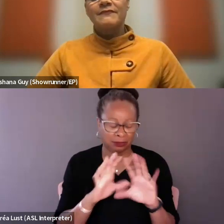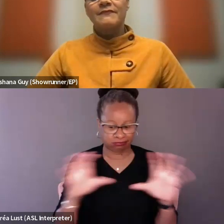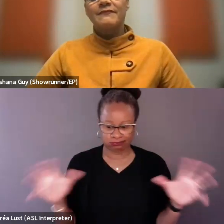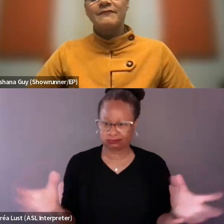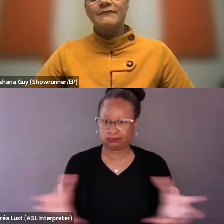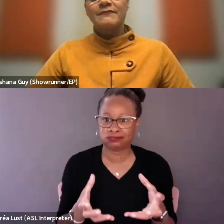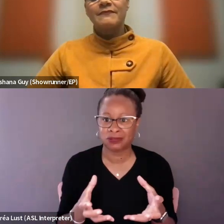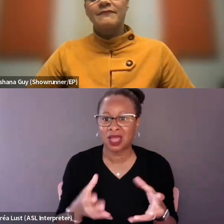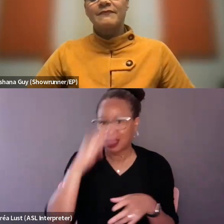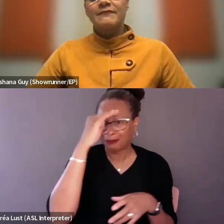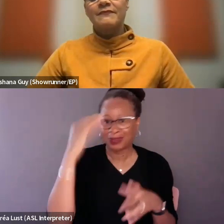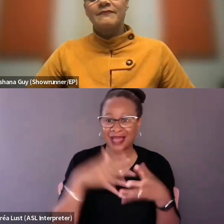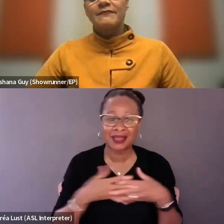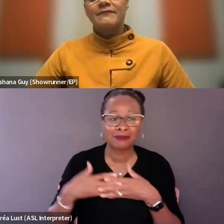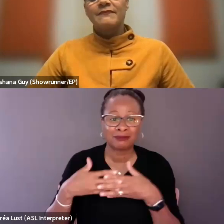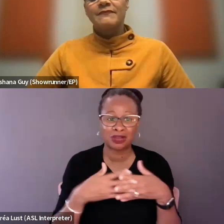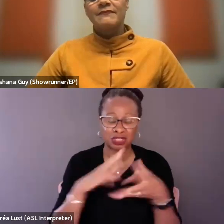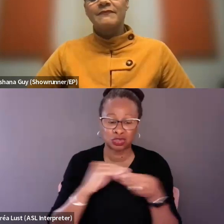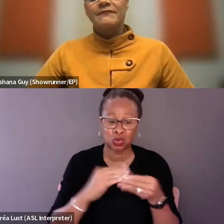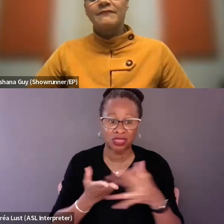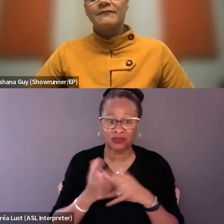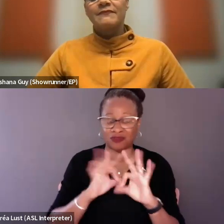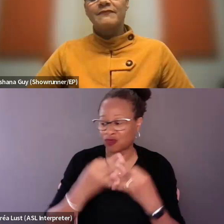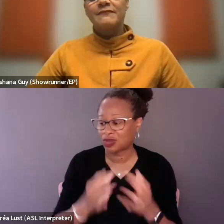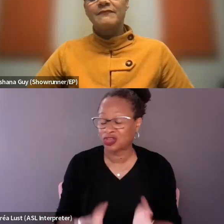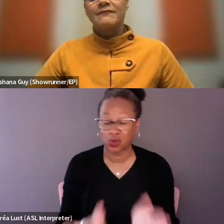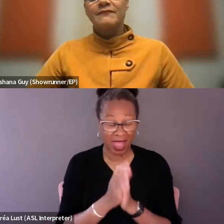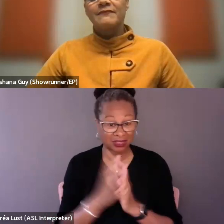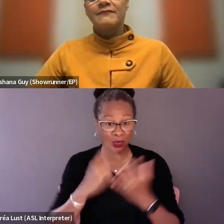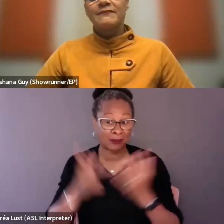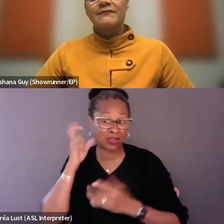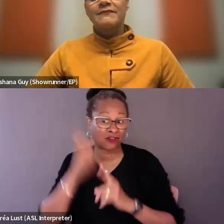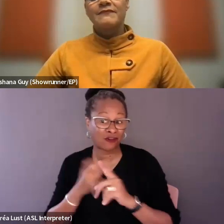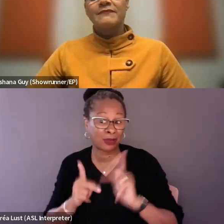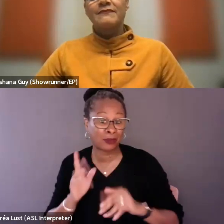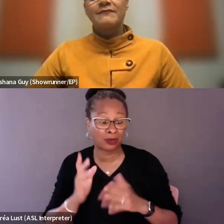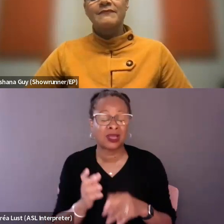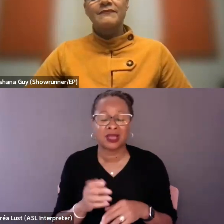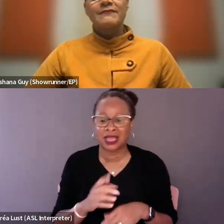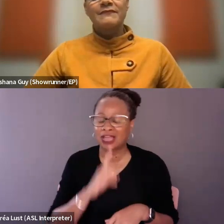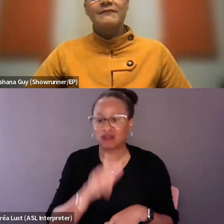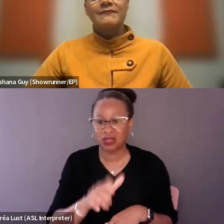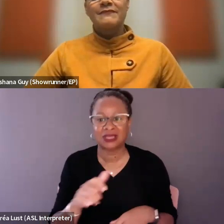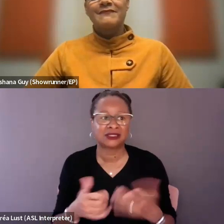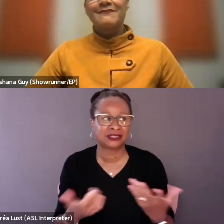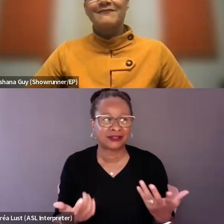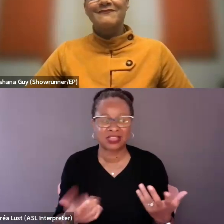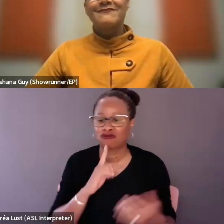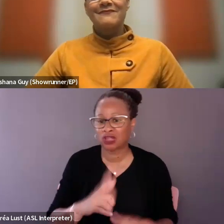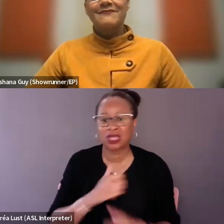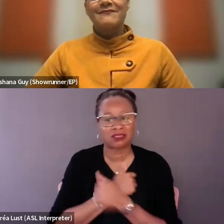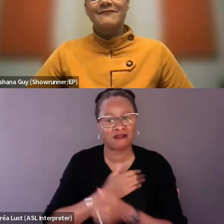American story through the family. And you know, you asked earlier, what am I hearing from people? But it really is like, they loved my uncles. And they're like, the